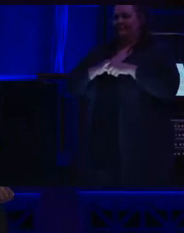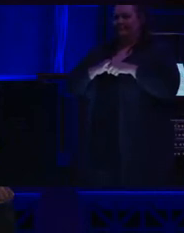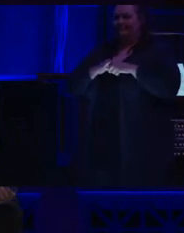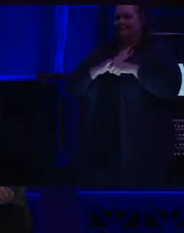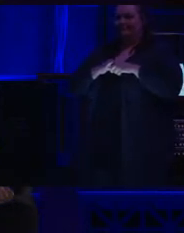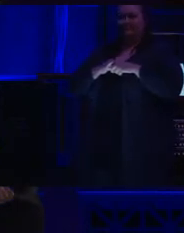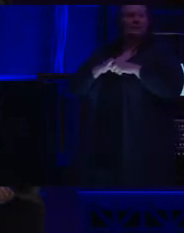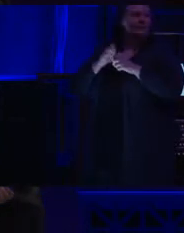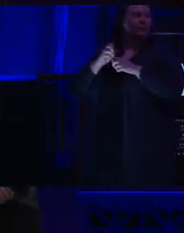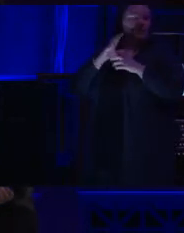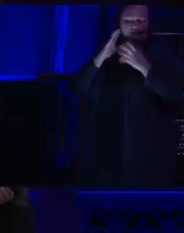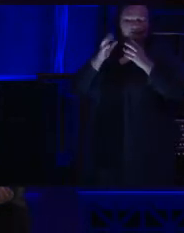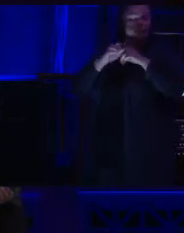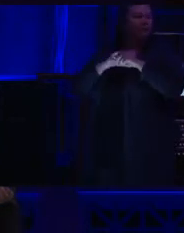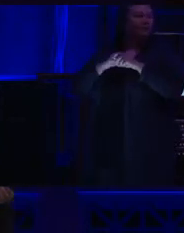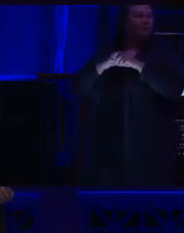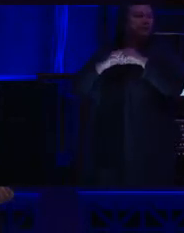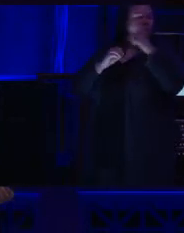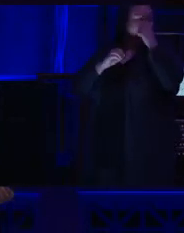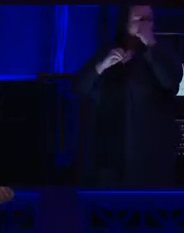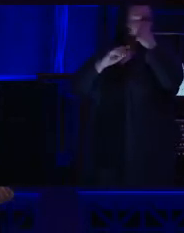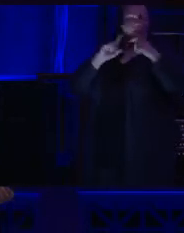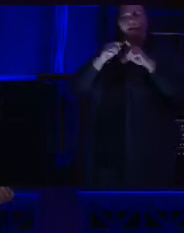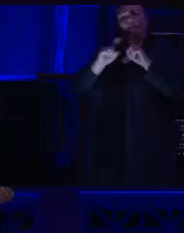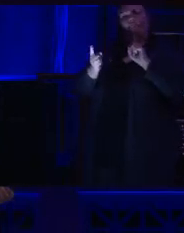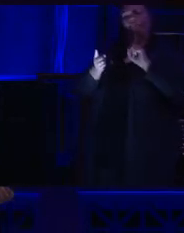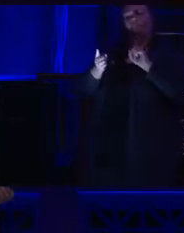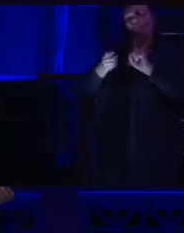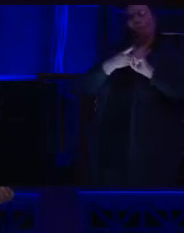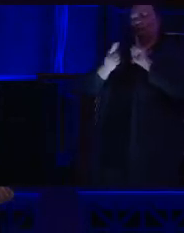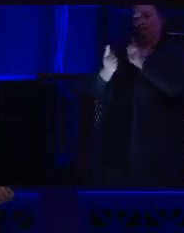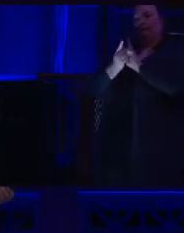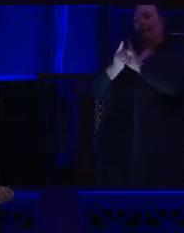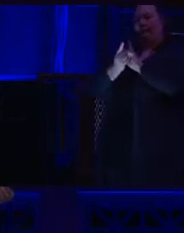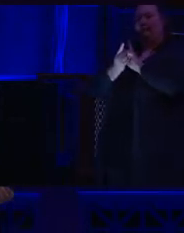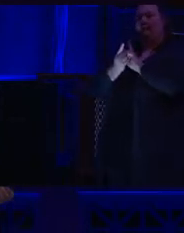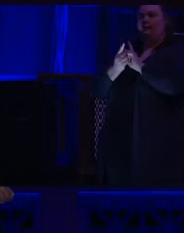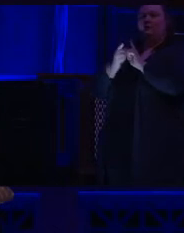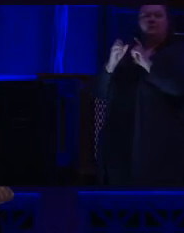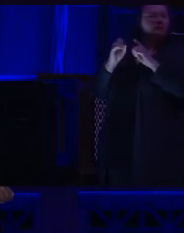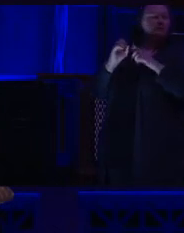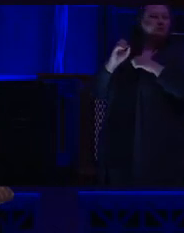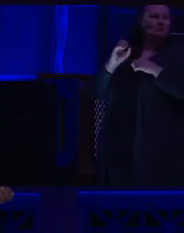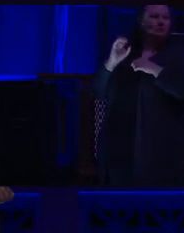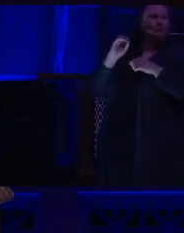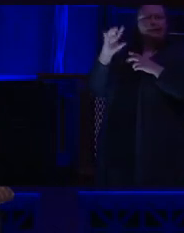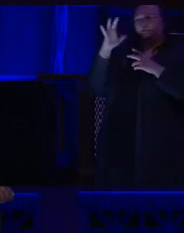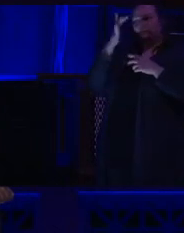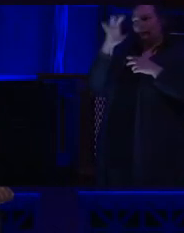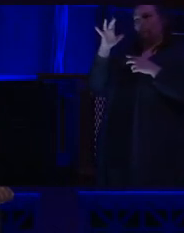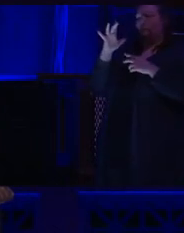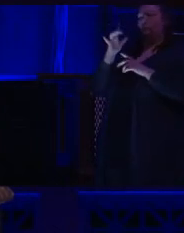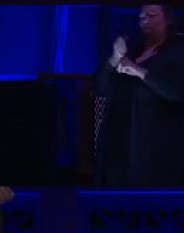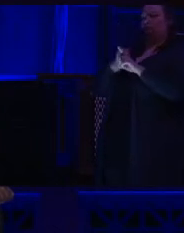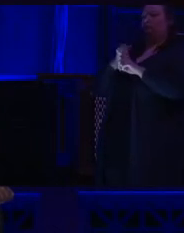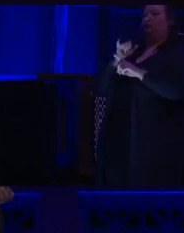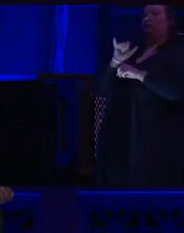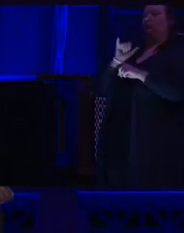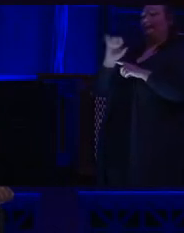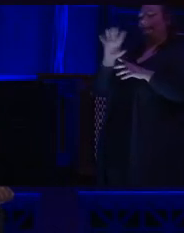Now, here's my little brother. When I first met him, he struck me right away with his intelligence, value, and